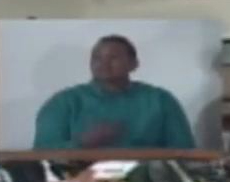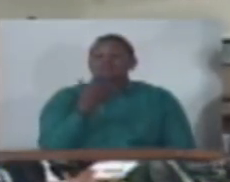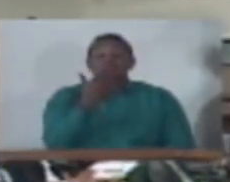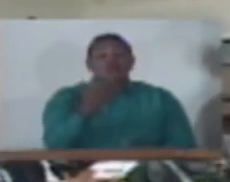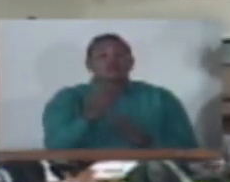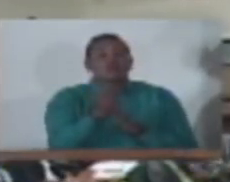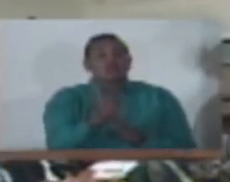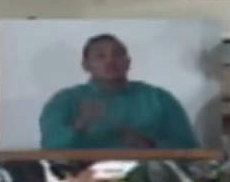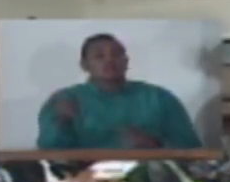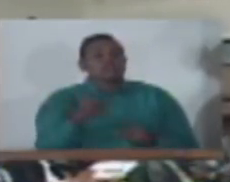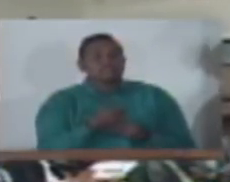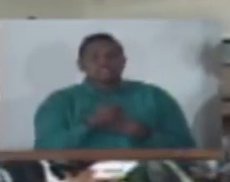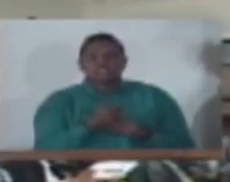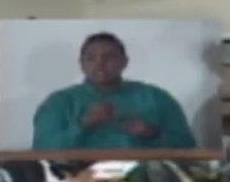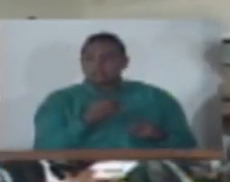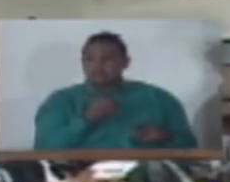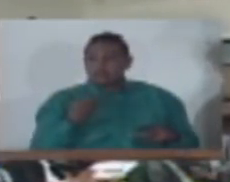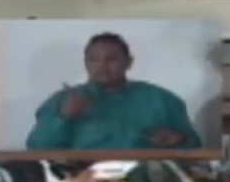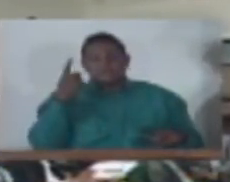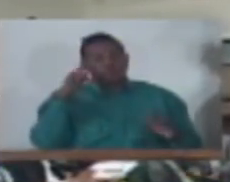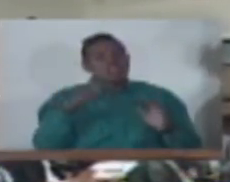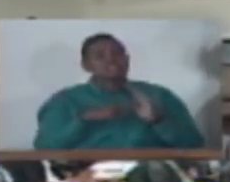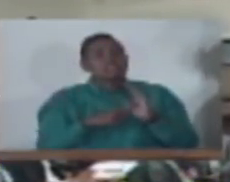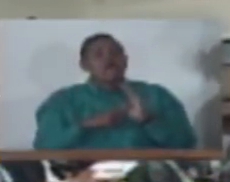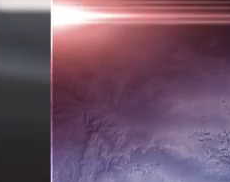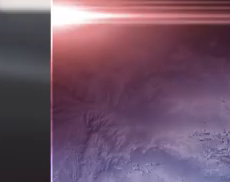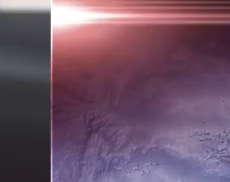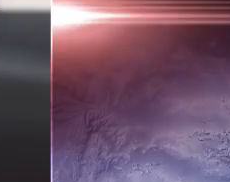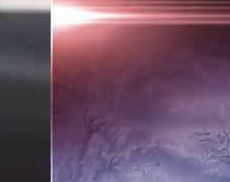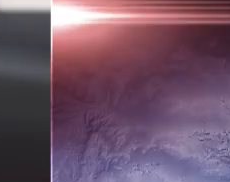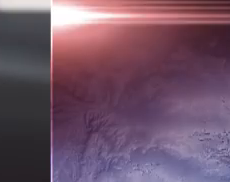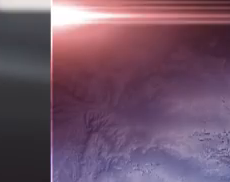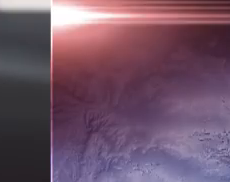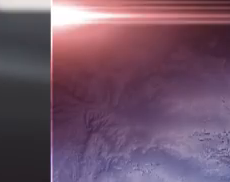receive a minimum pension of $200,000